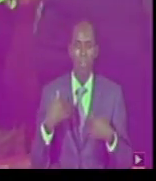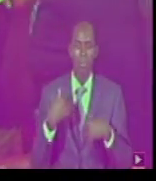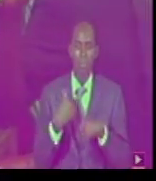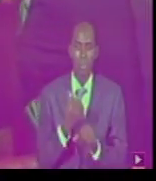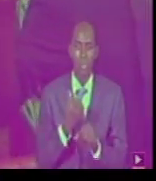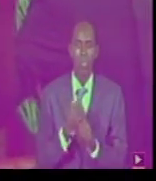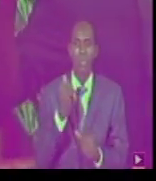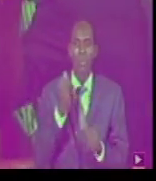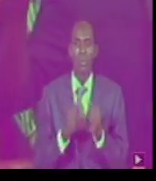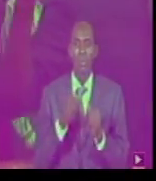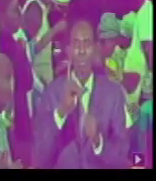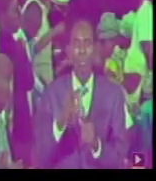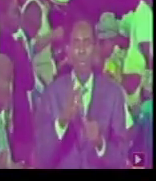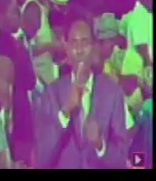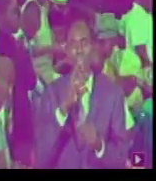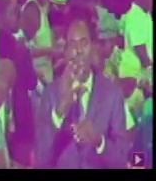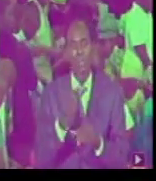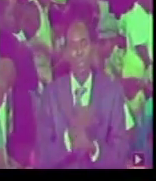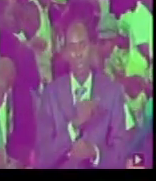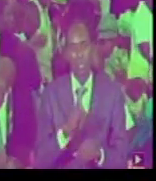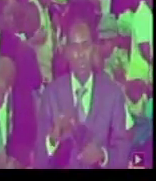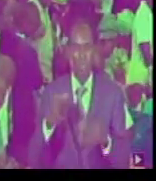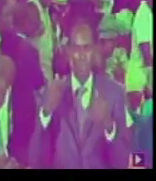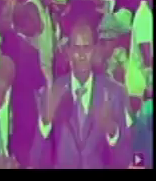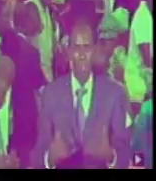are you receiving today?